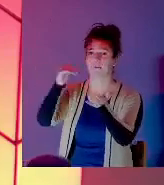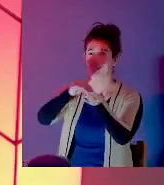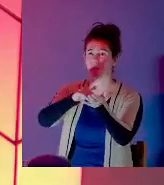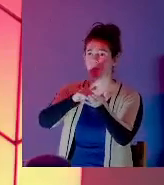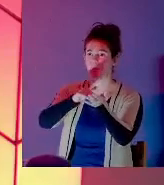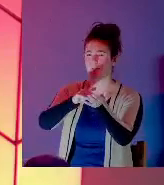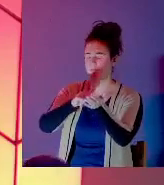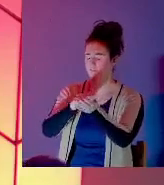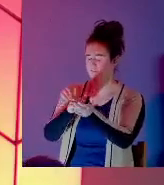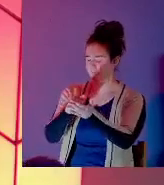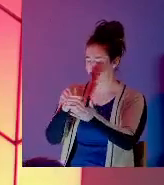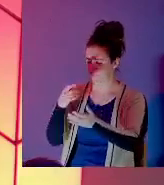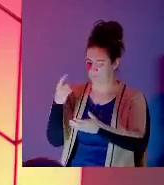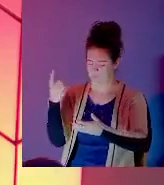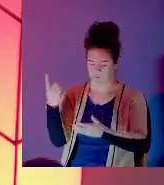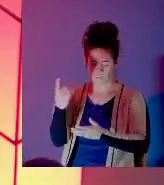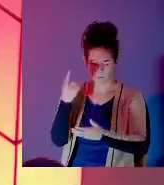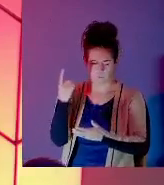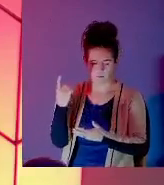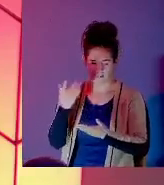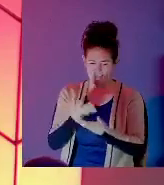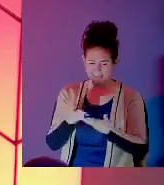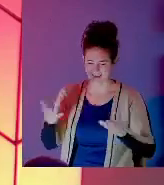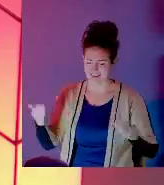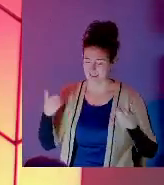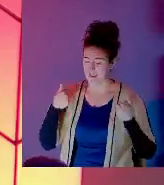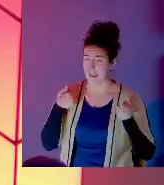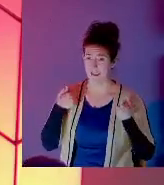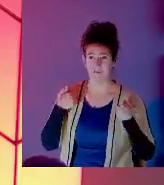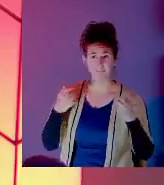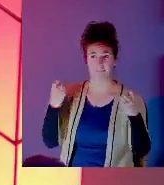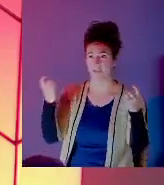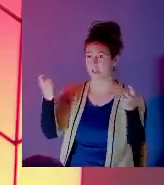'Cause all that I have is a